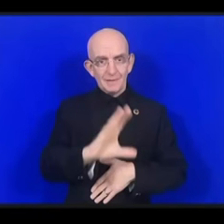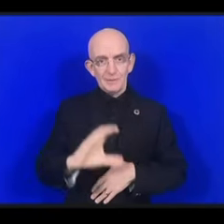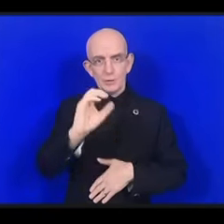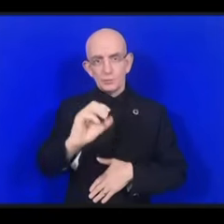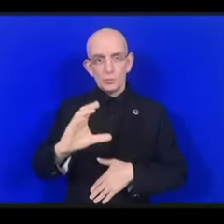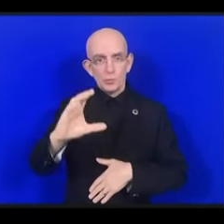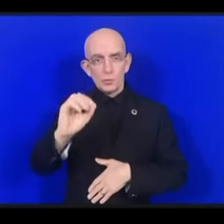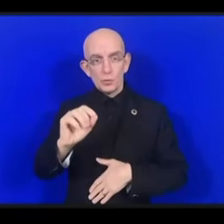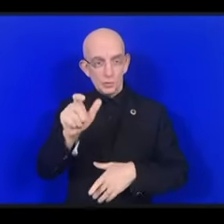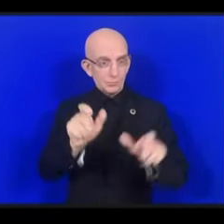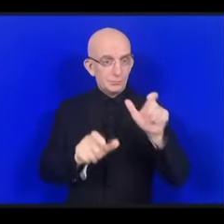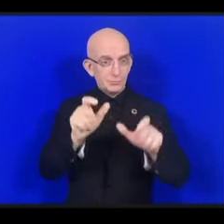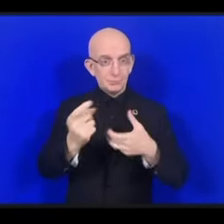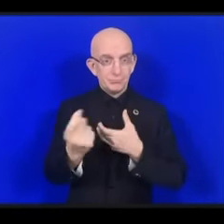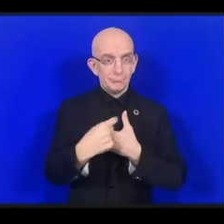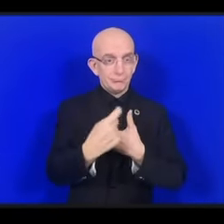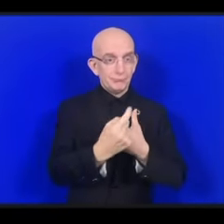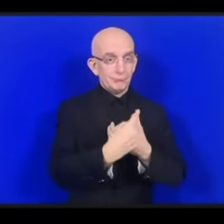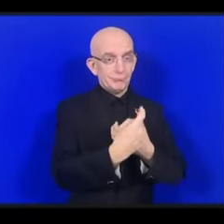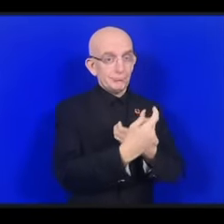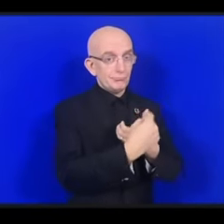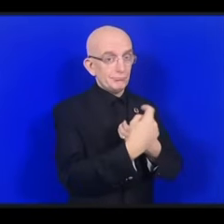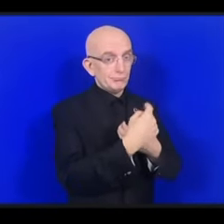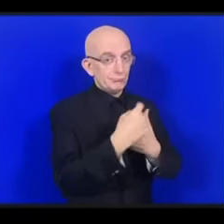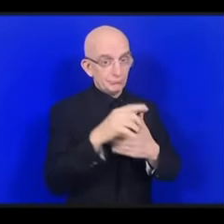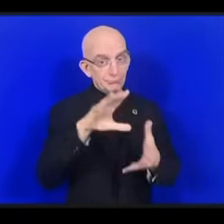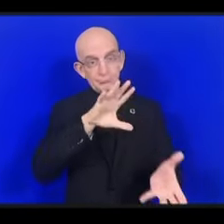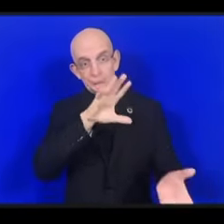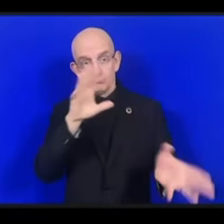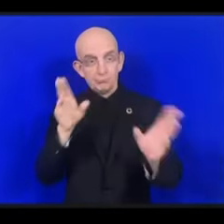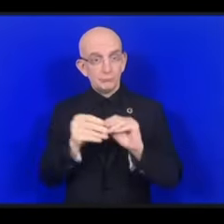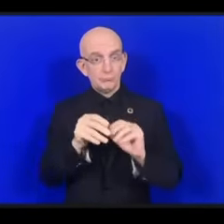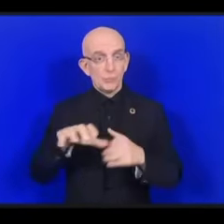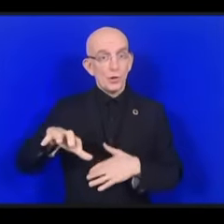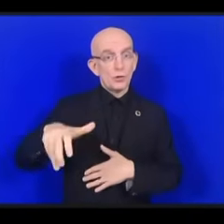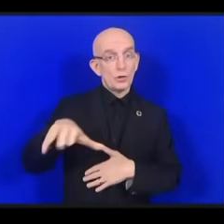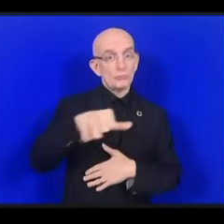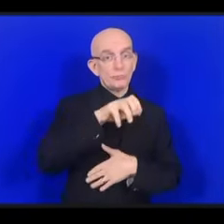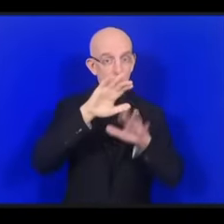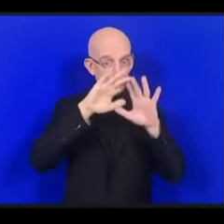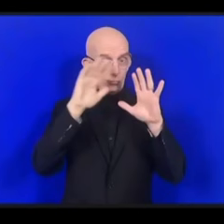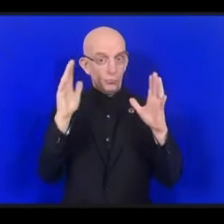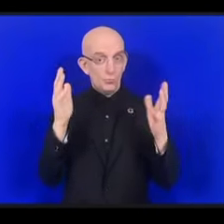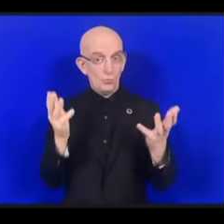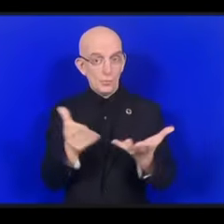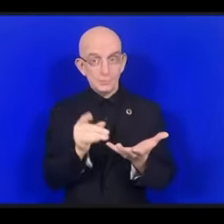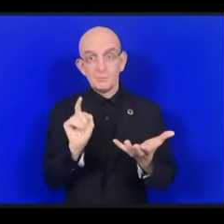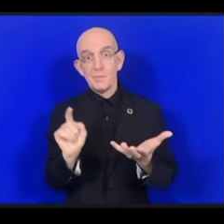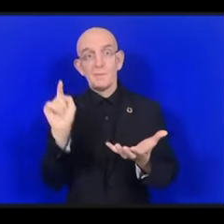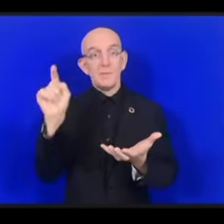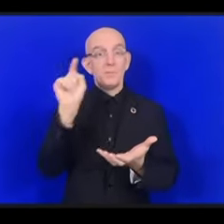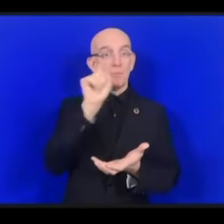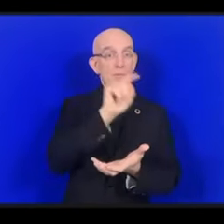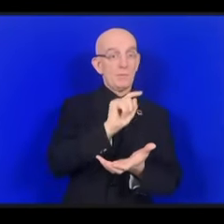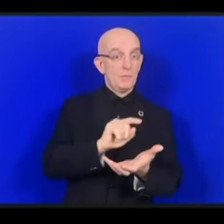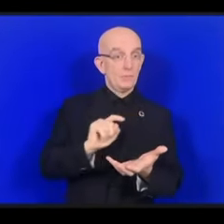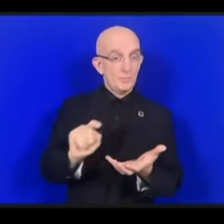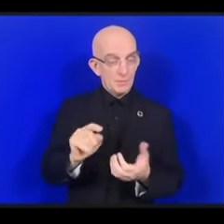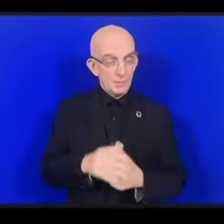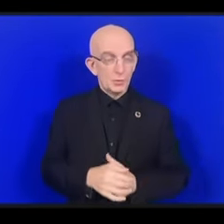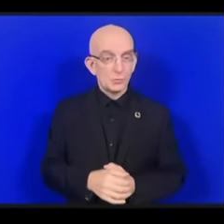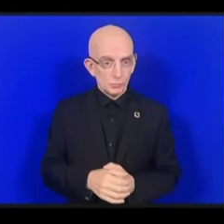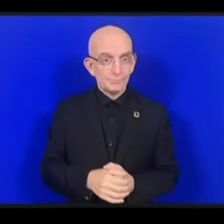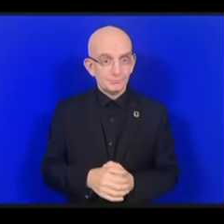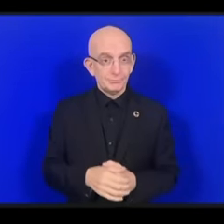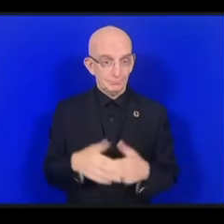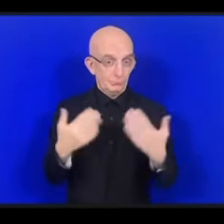across all the continents of the world. We are joined by over 100 ministers, parliamentarians,